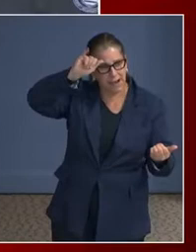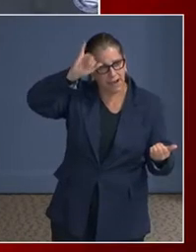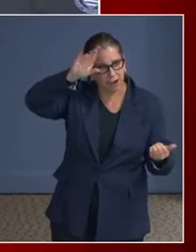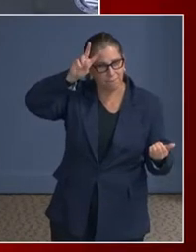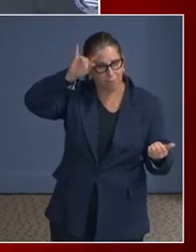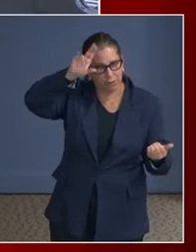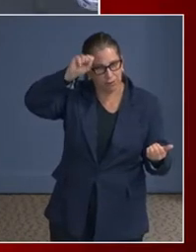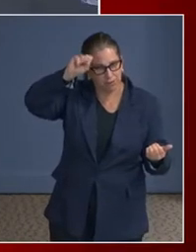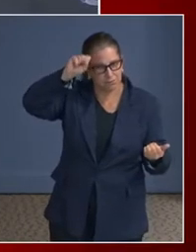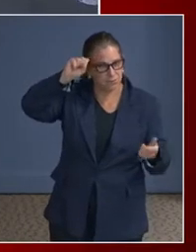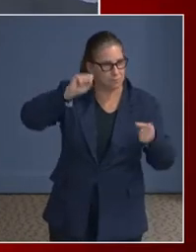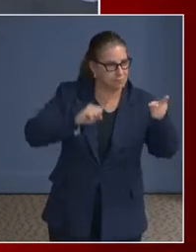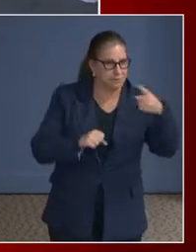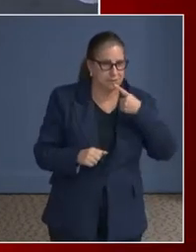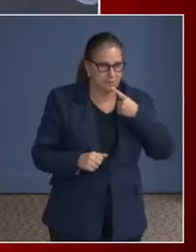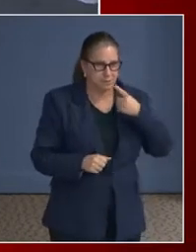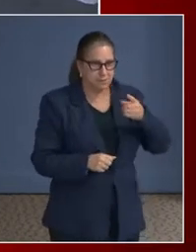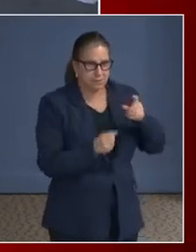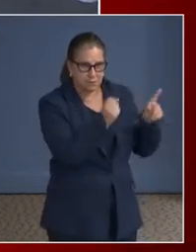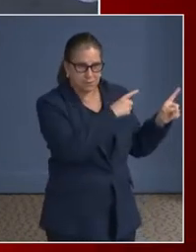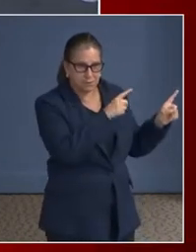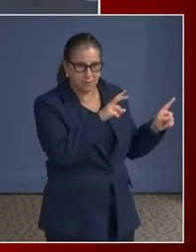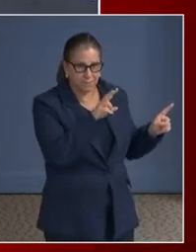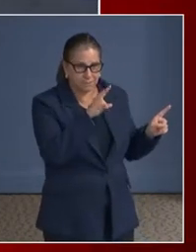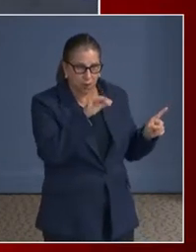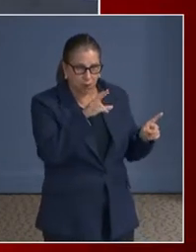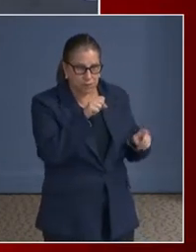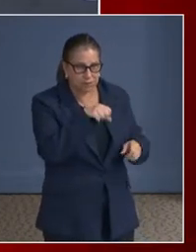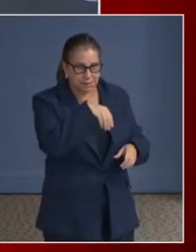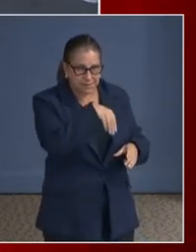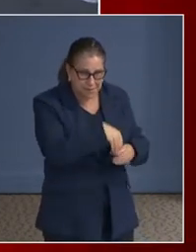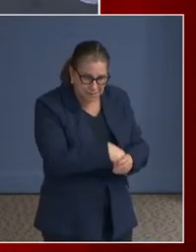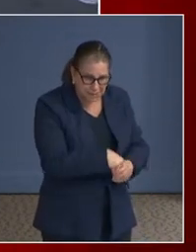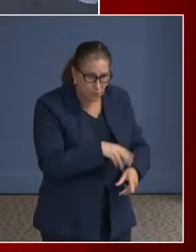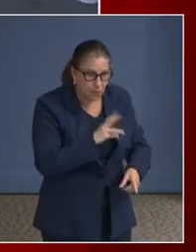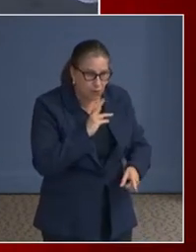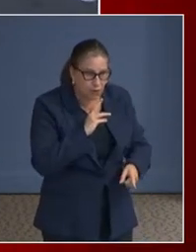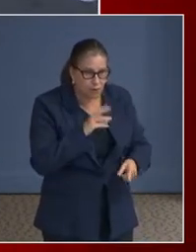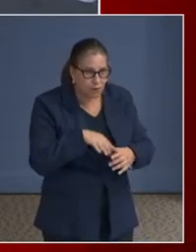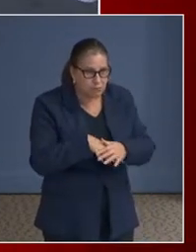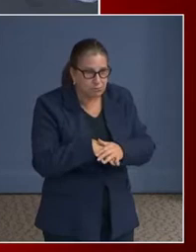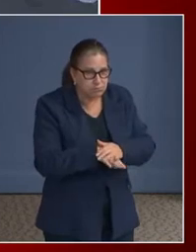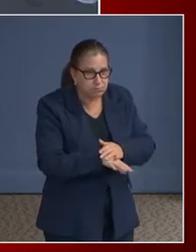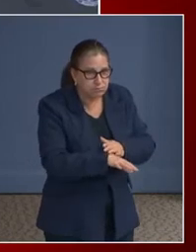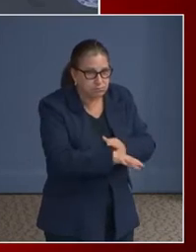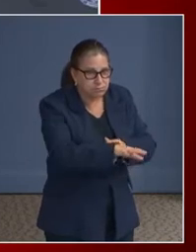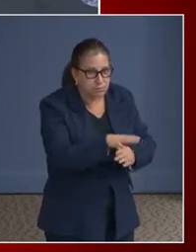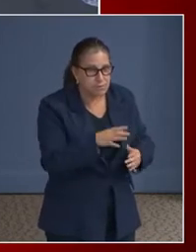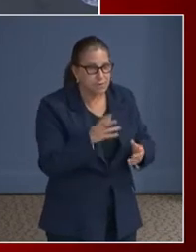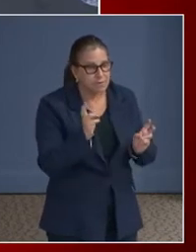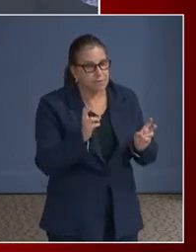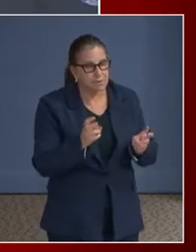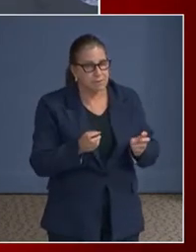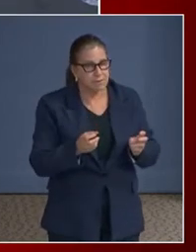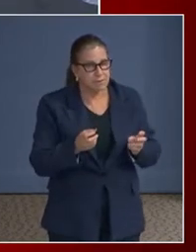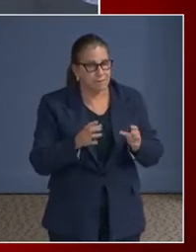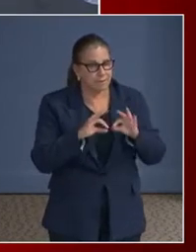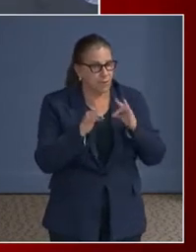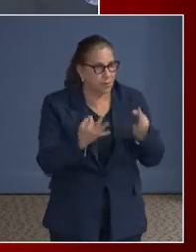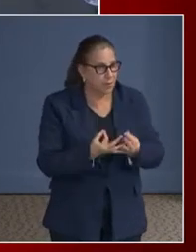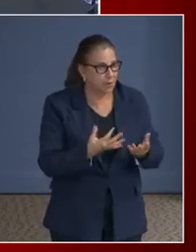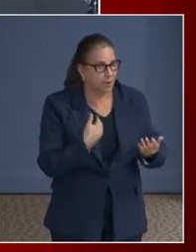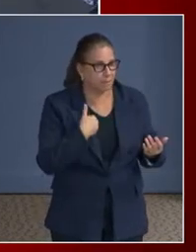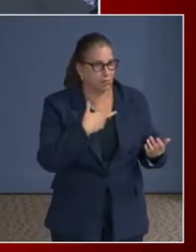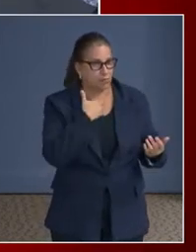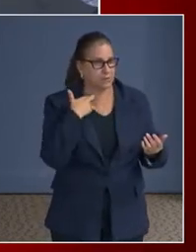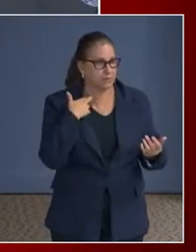into their homes, particularly people who might have high-risk family members in those homes, they should not be concerned that